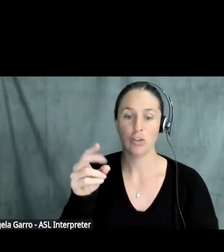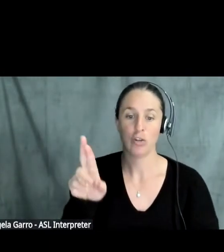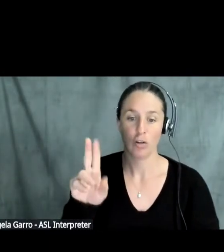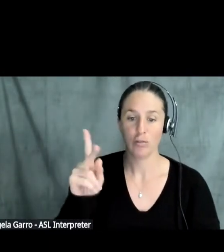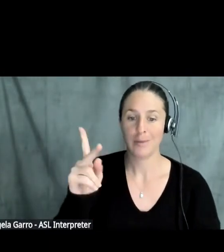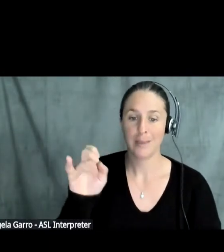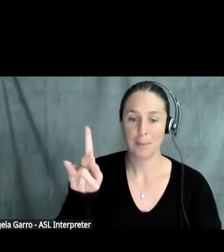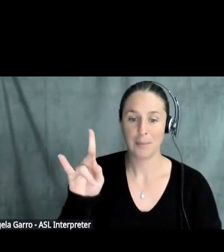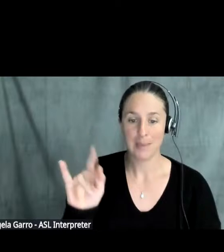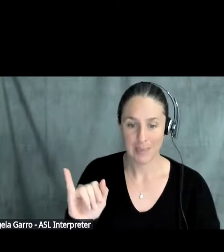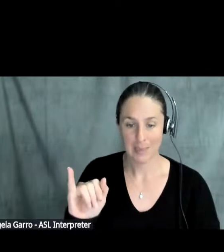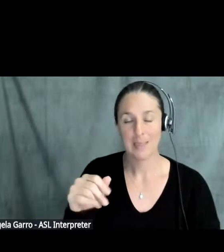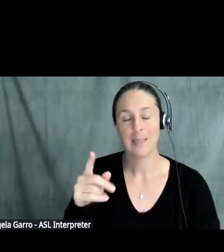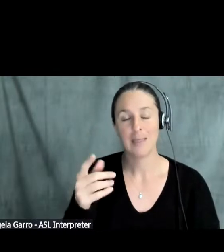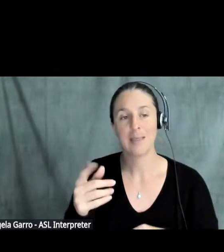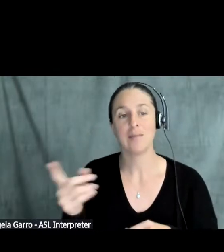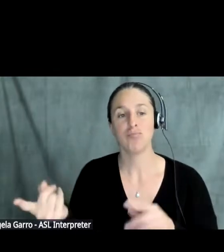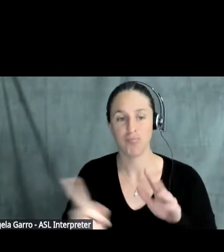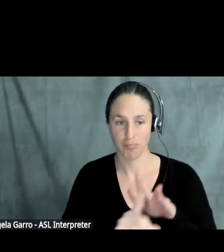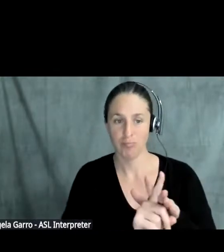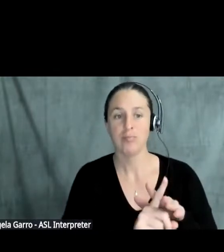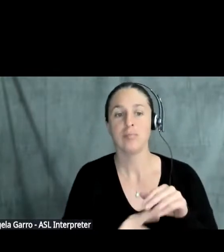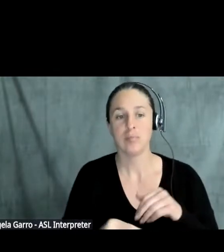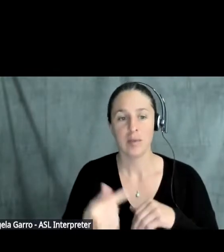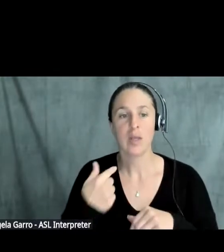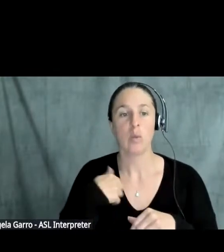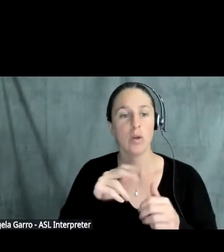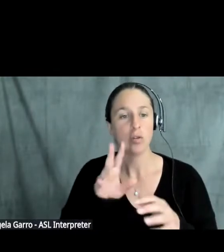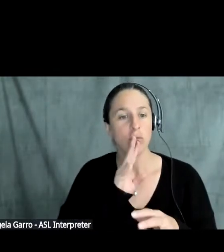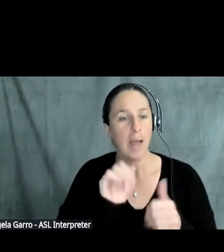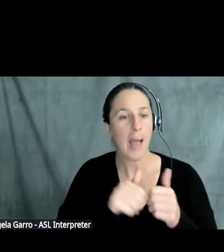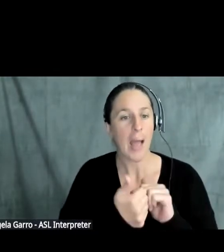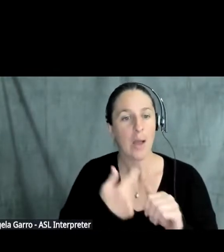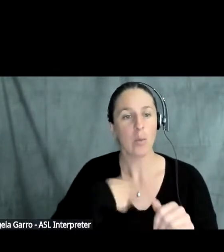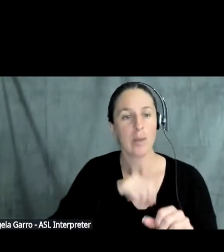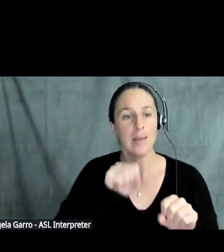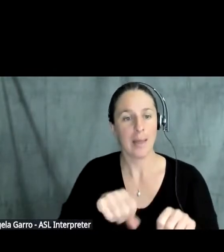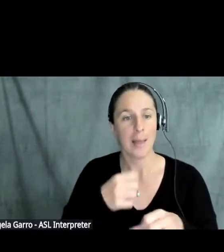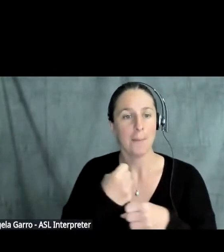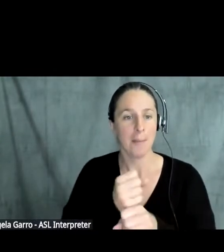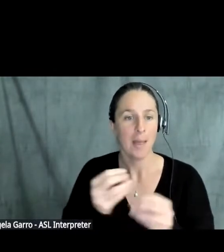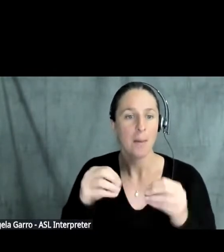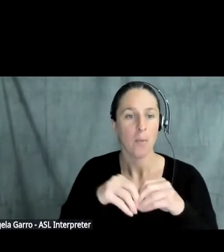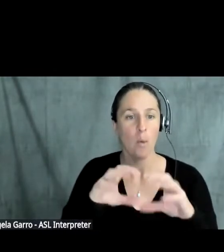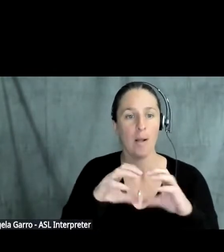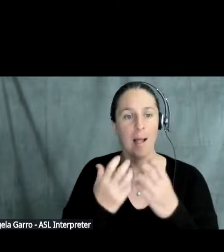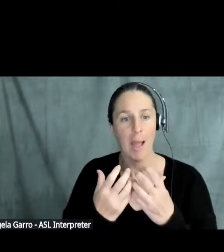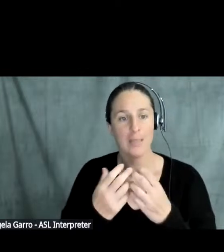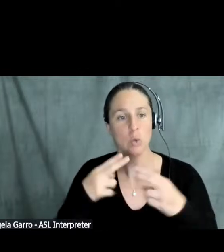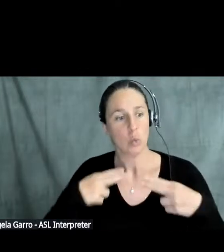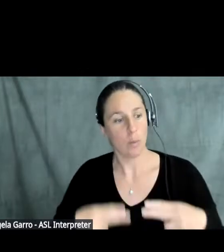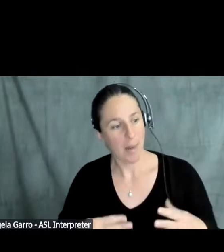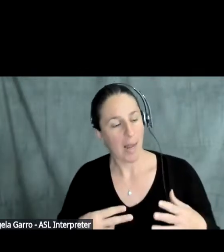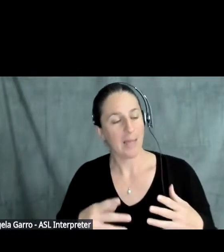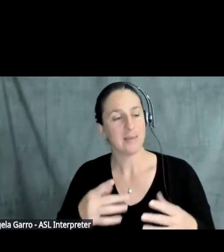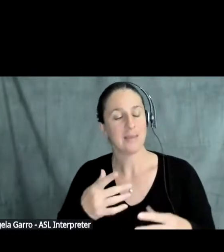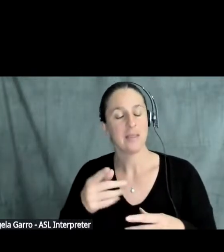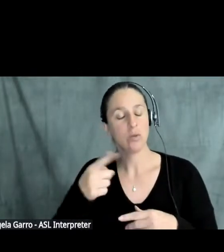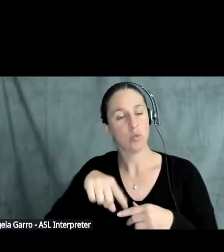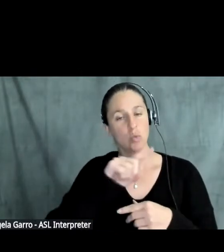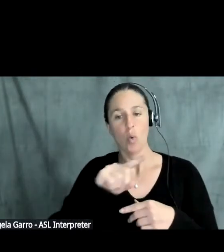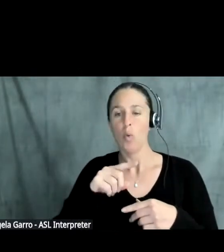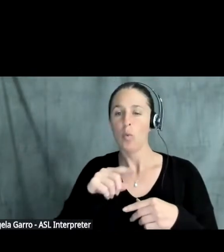We talked about how we can make classes more humanized and what are some ways that students feel like their classes aren't